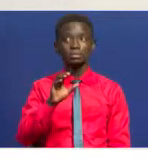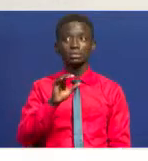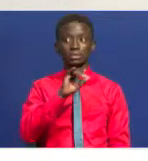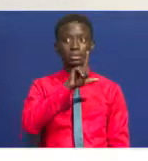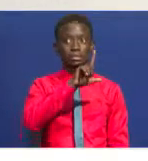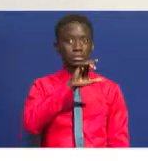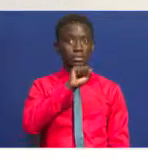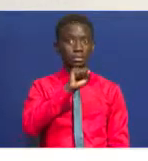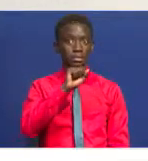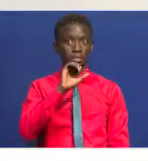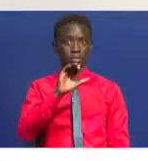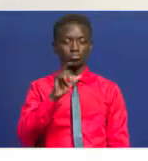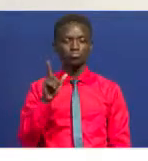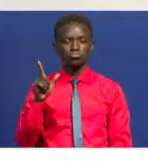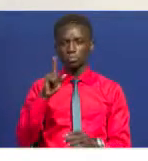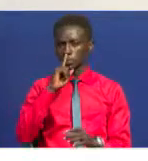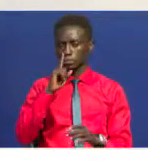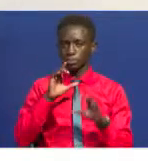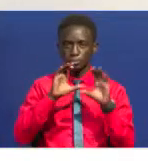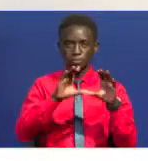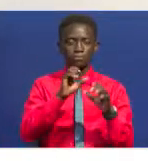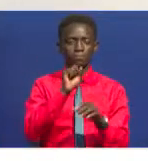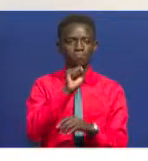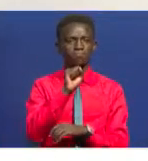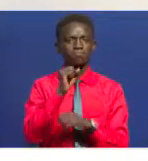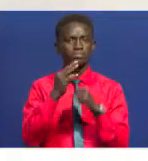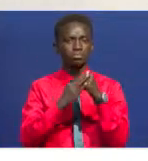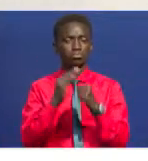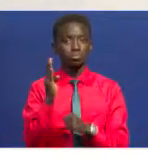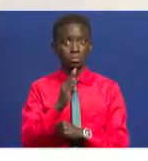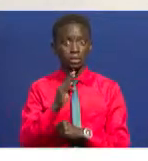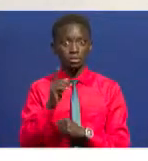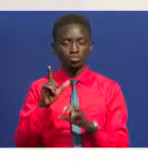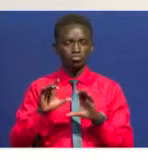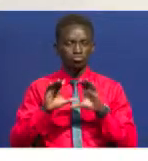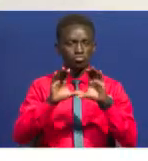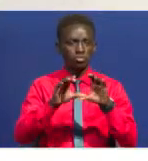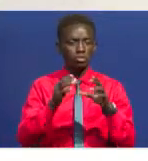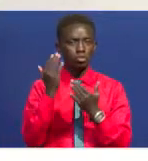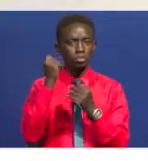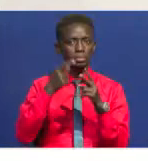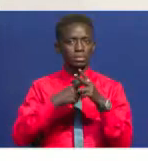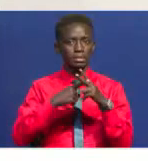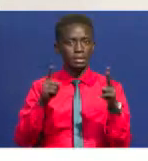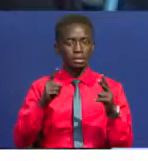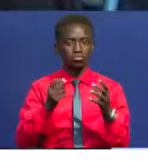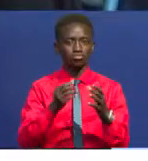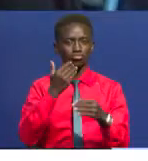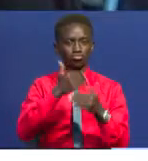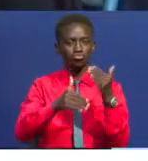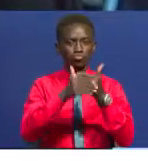shillings in construction of the facility that is expected to start operations by mid next year.